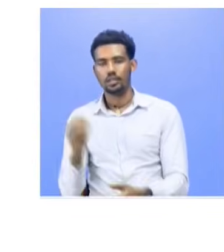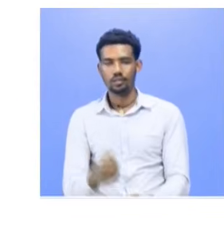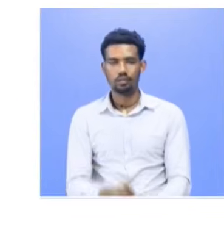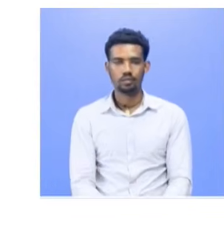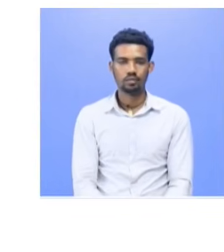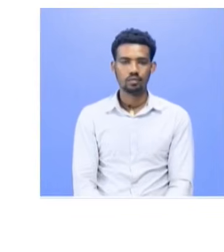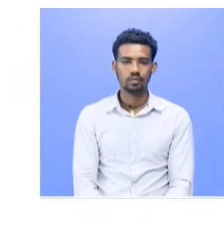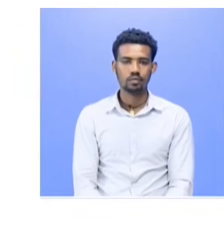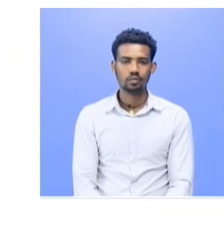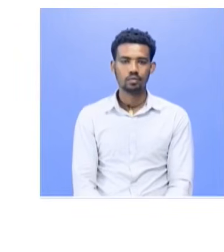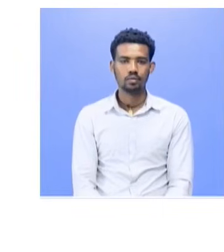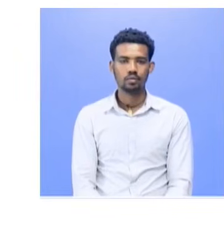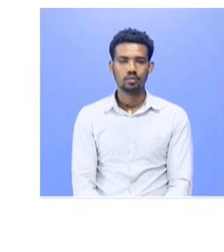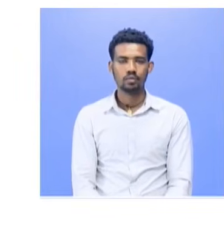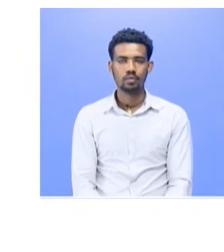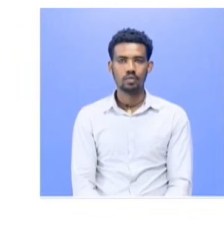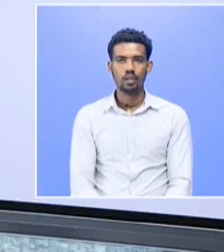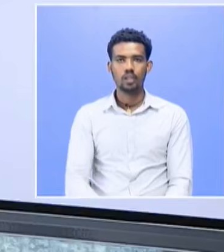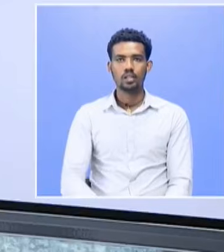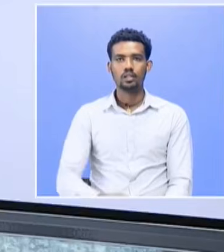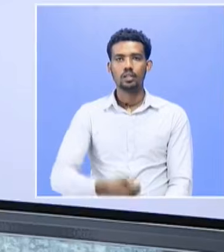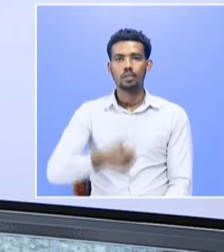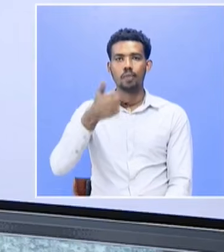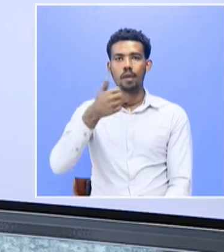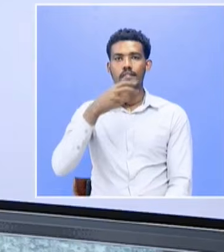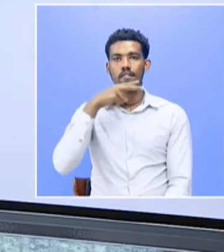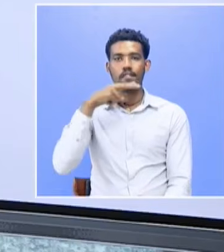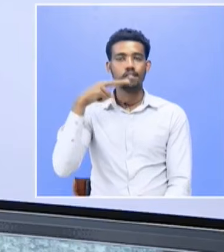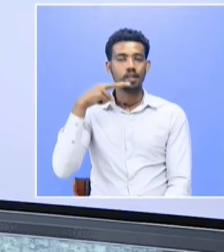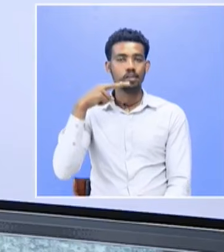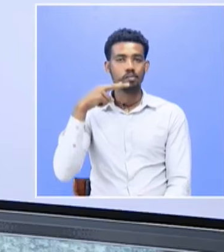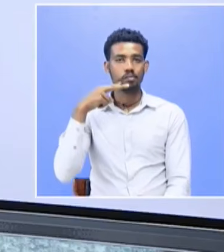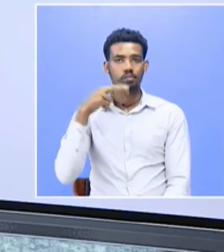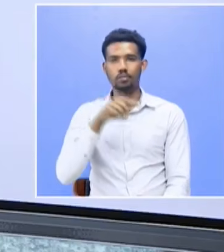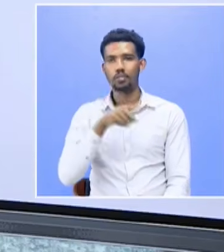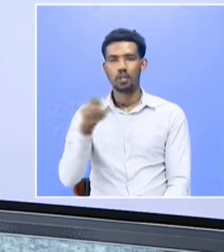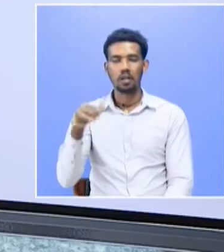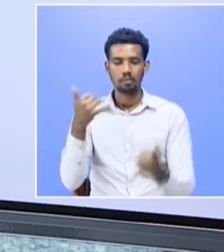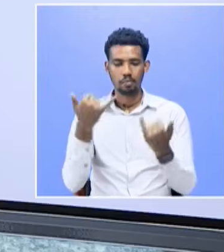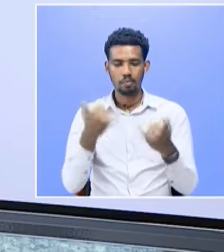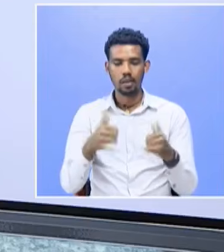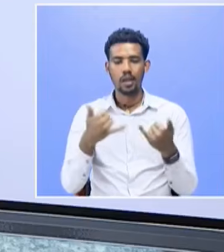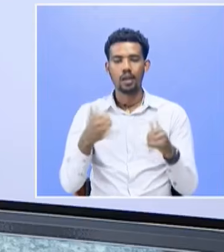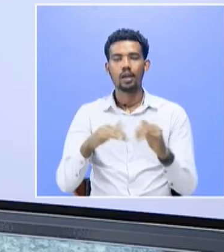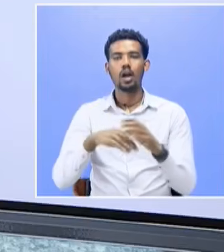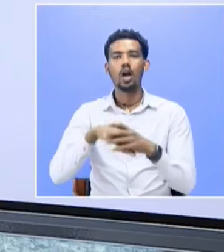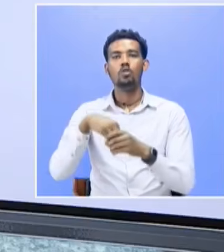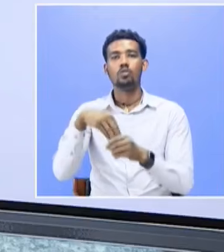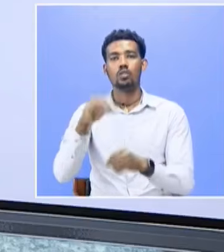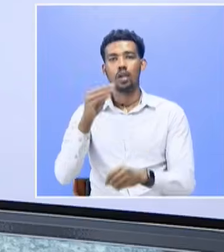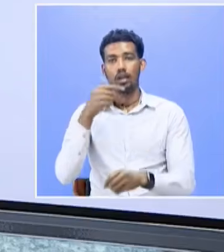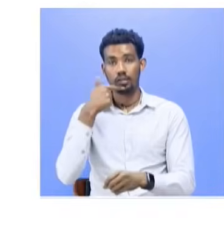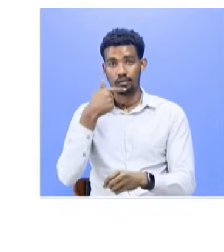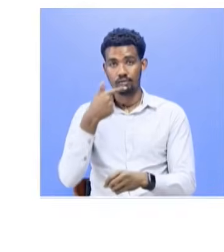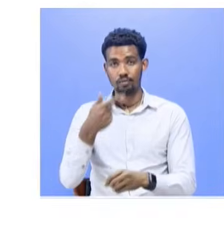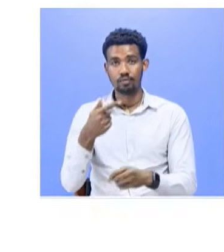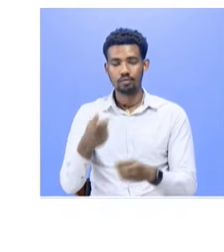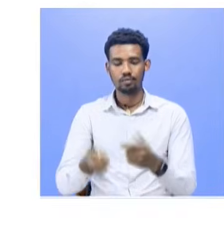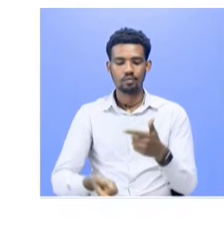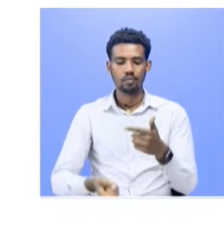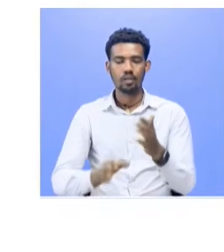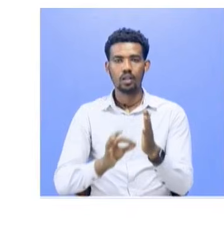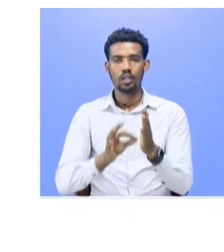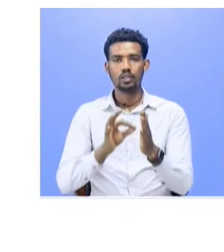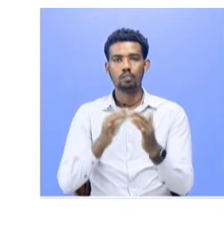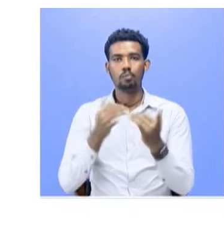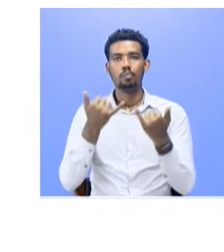is. They are playing outside. Number 3, we